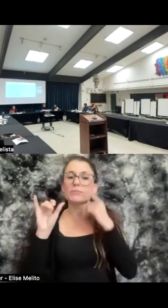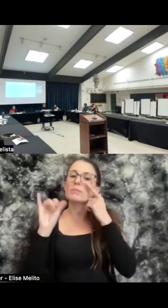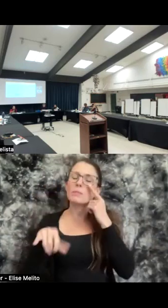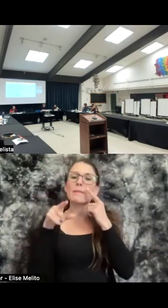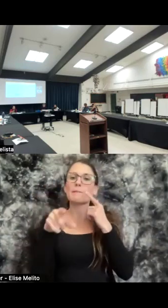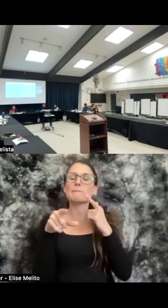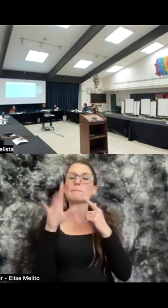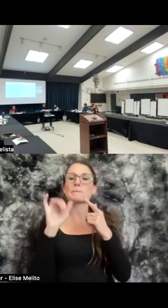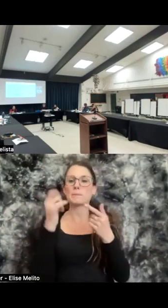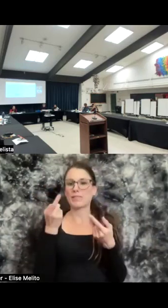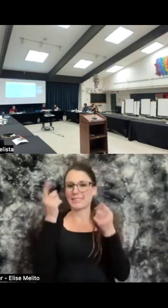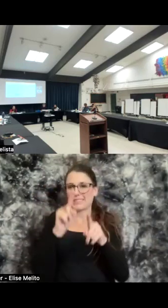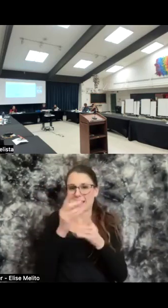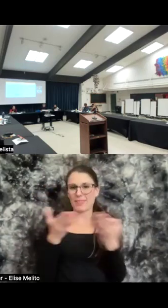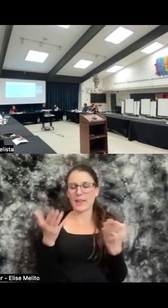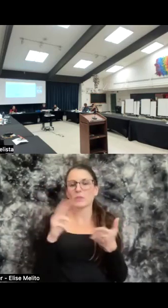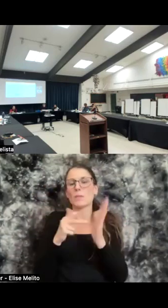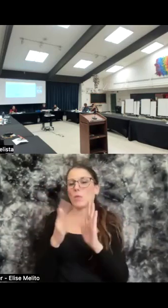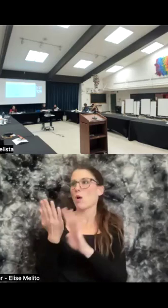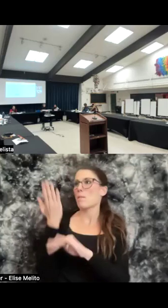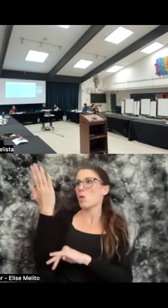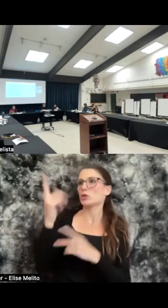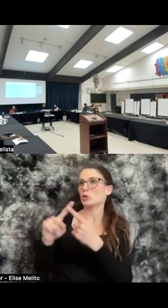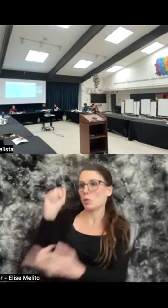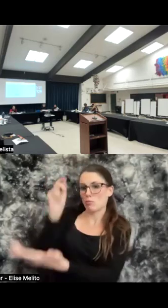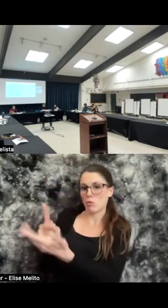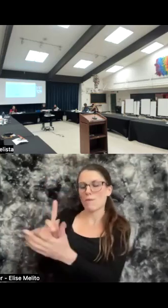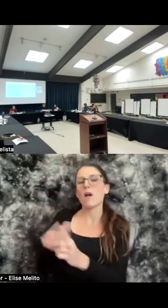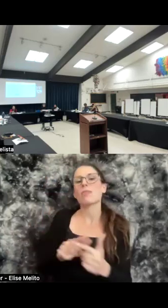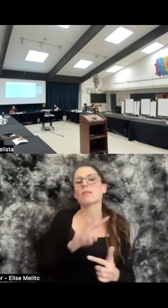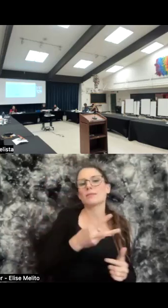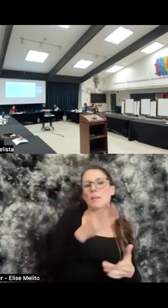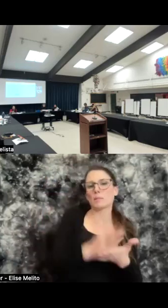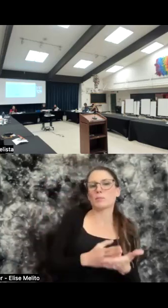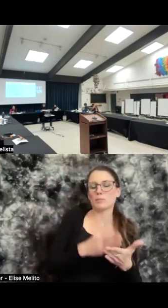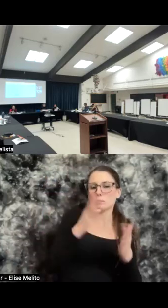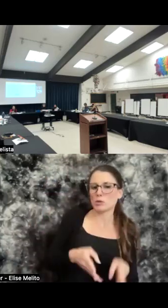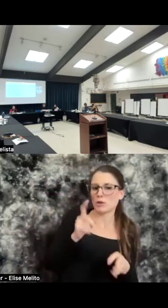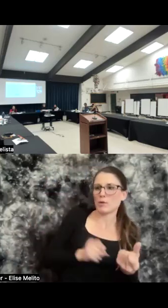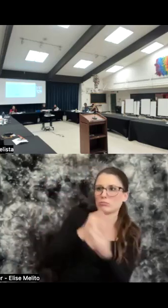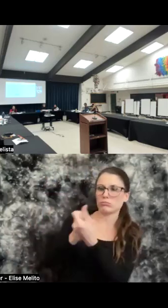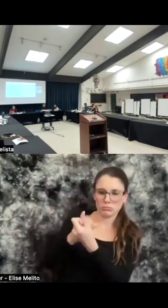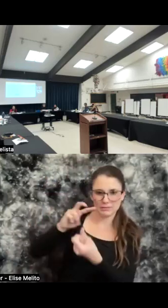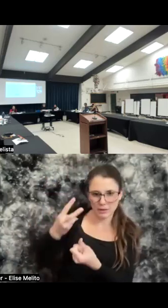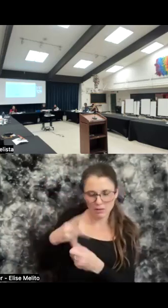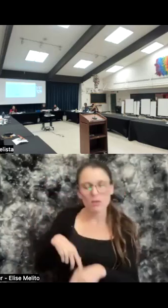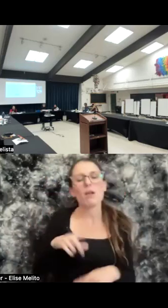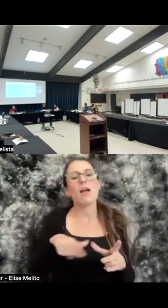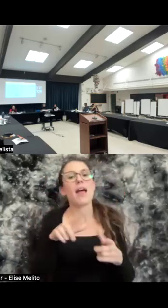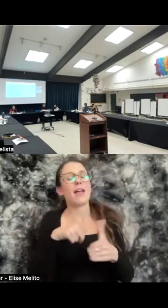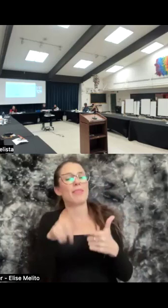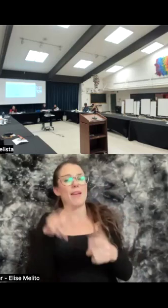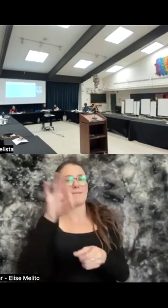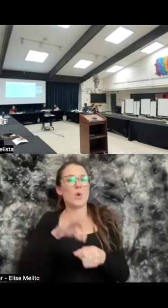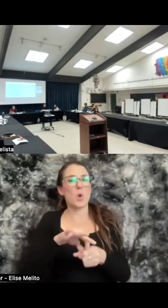consent item. There'll be a motion to approve and a second to the motion, followed by a yay or nay vote of